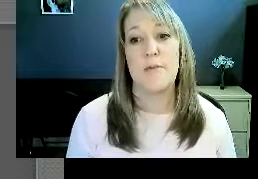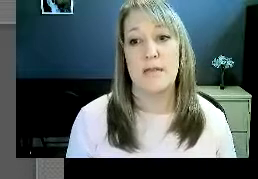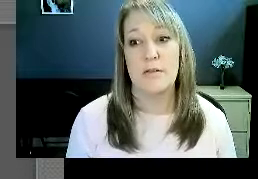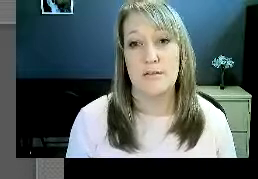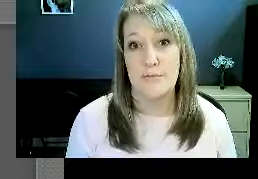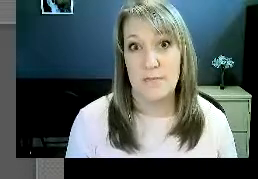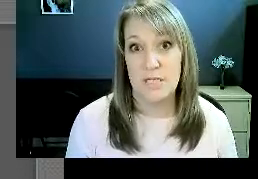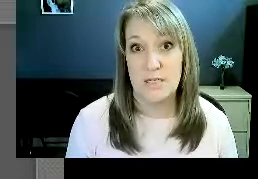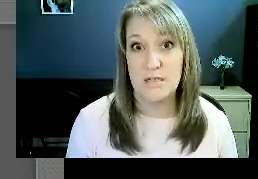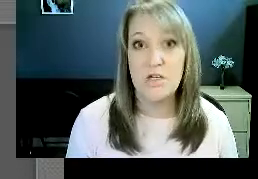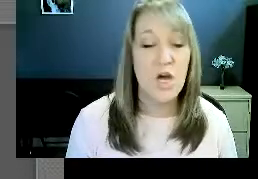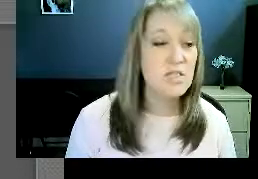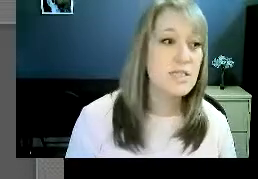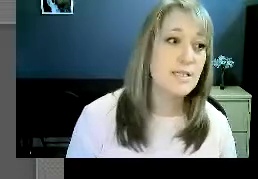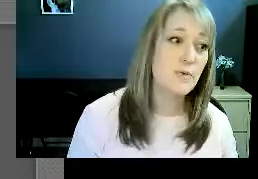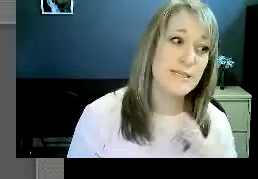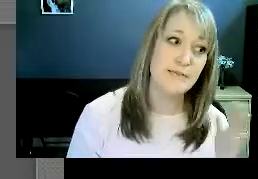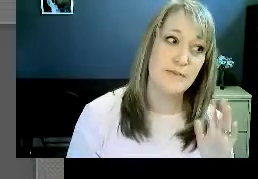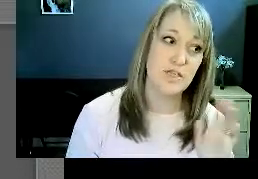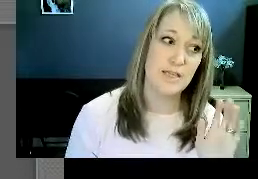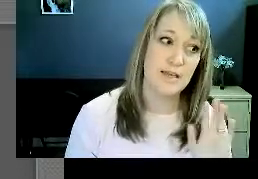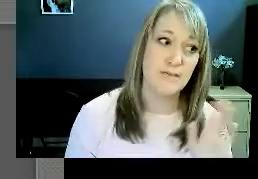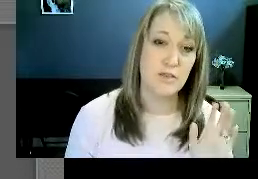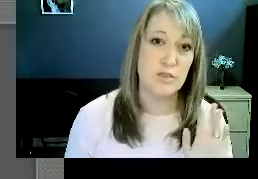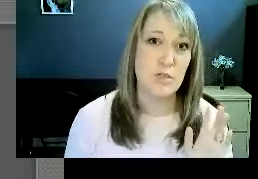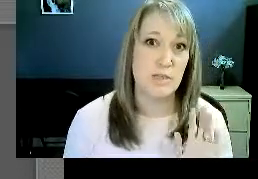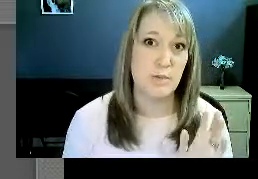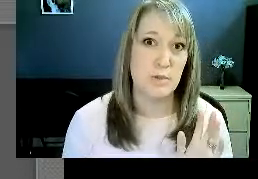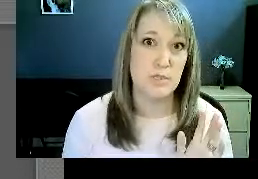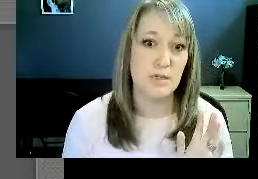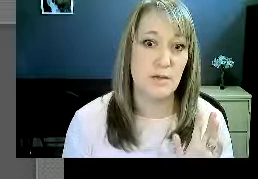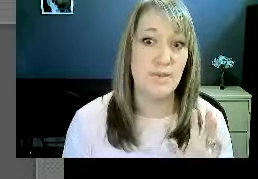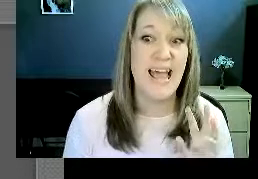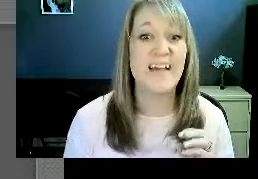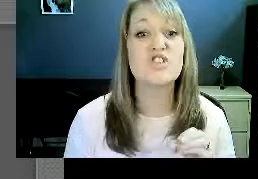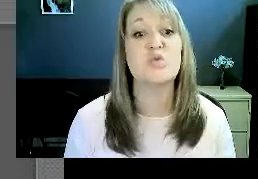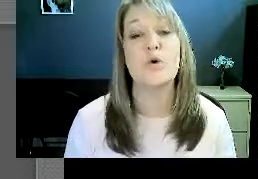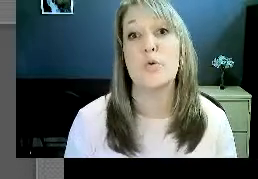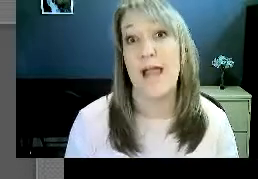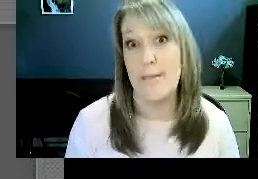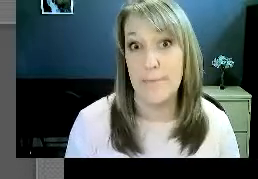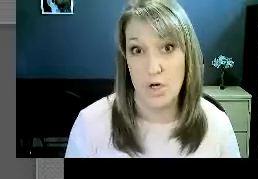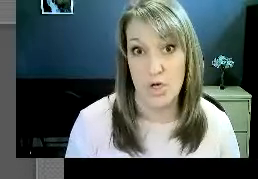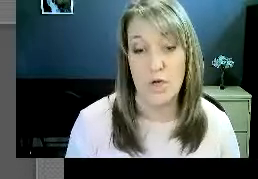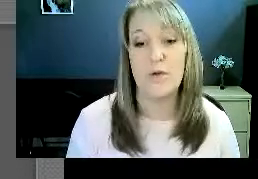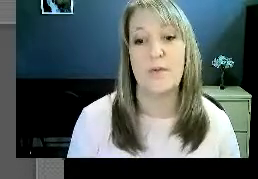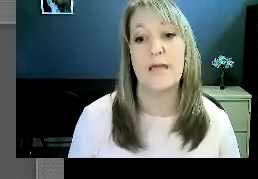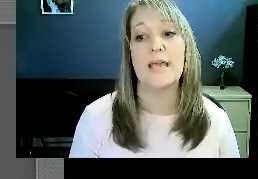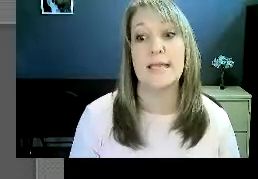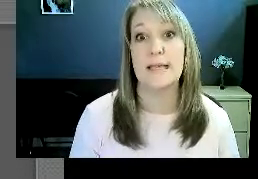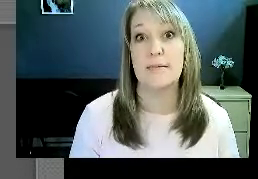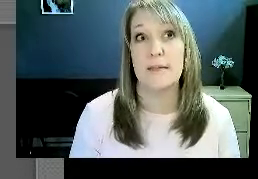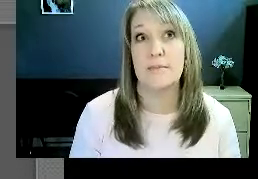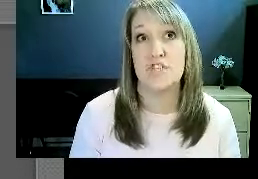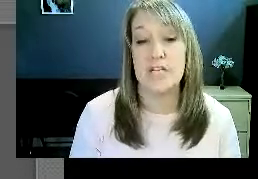convey grammatical information, not just the voice inflection like a facial expression like we were just talking about, but actual grammar.